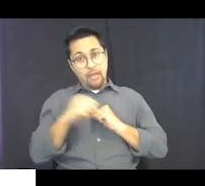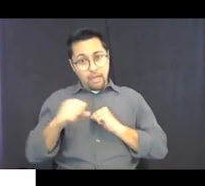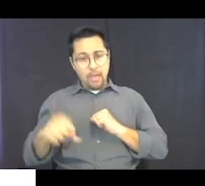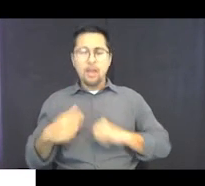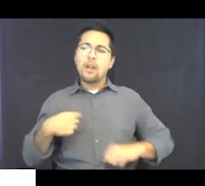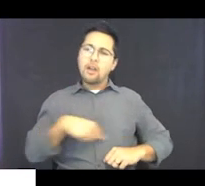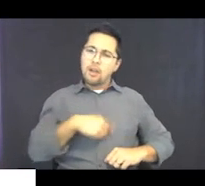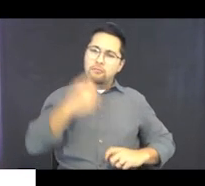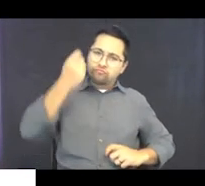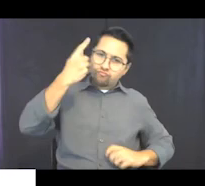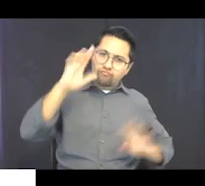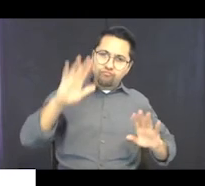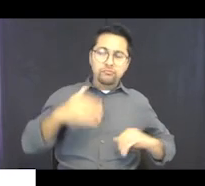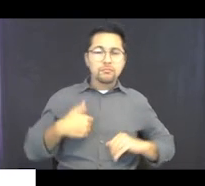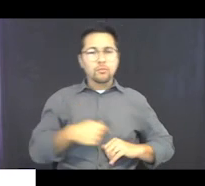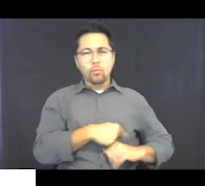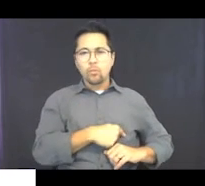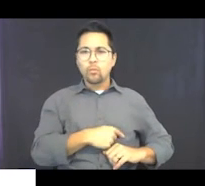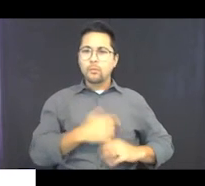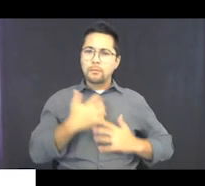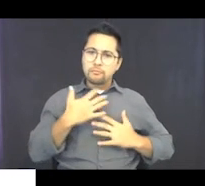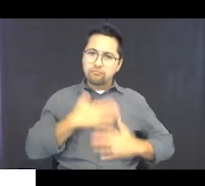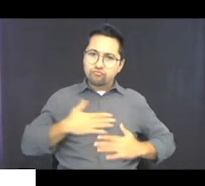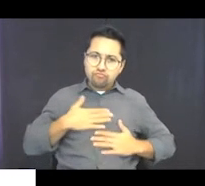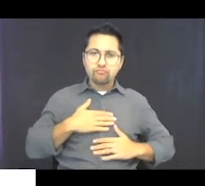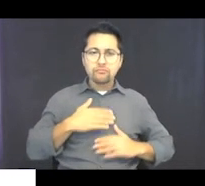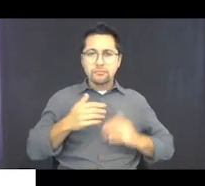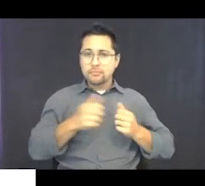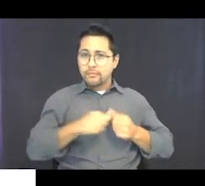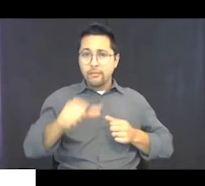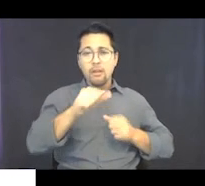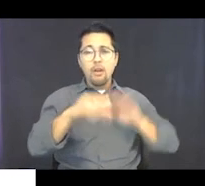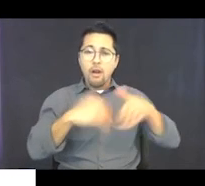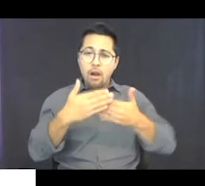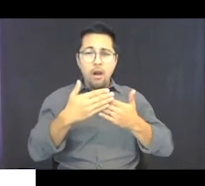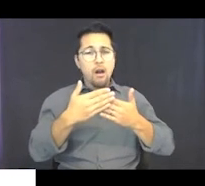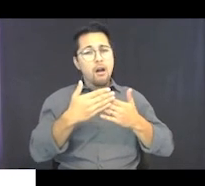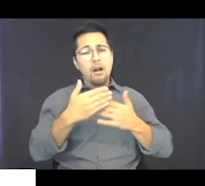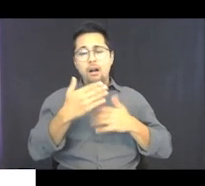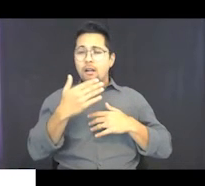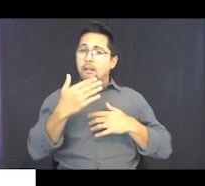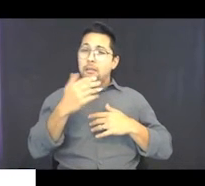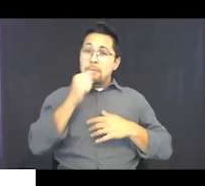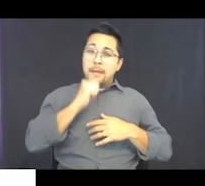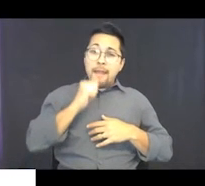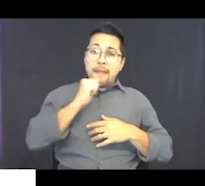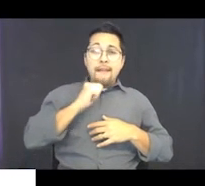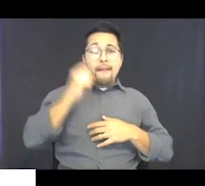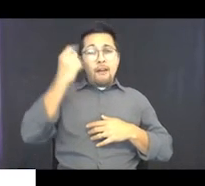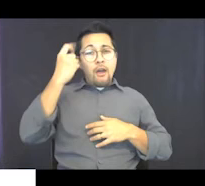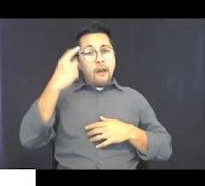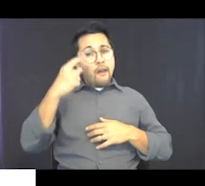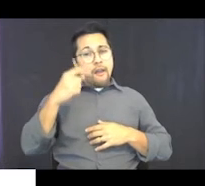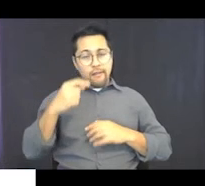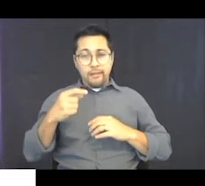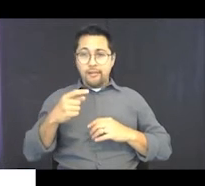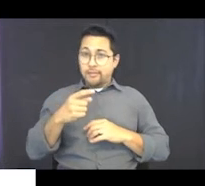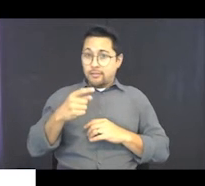it, and we appreciate in advance all the patience and understanding you may have to chip in to get the job